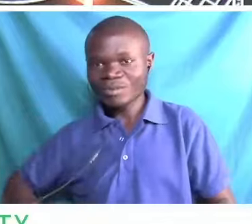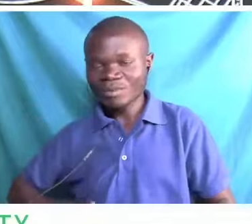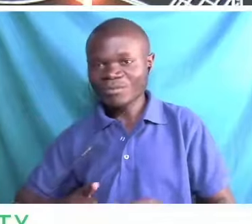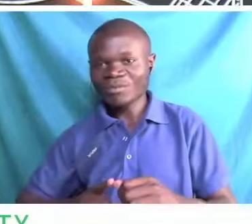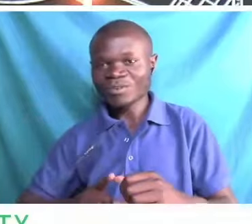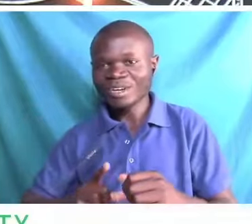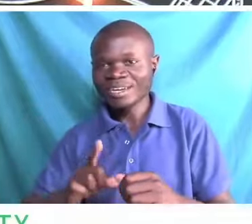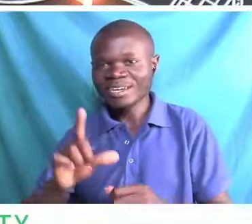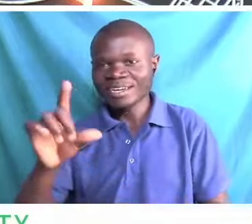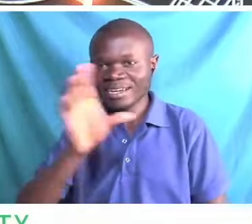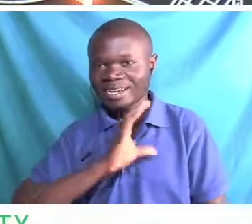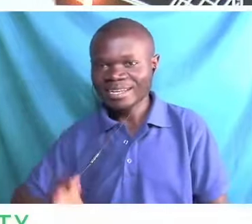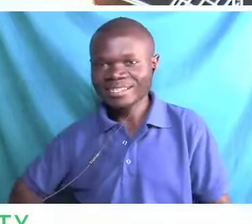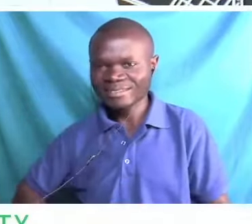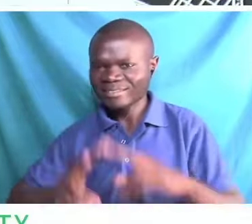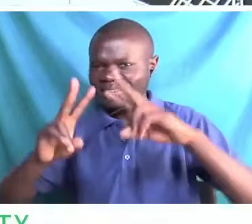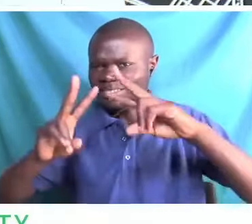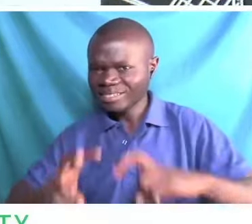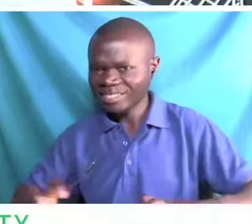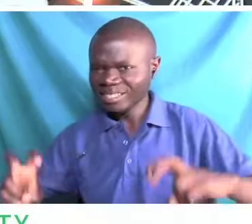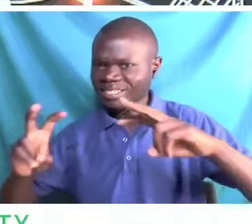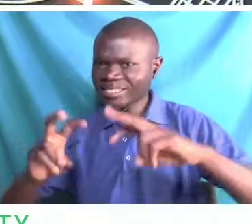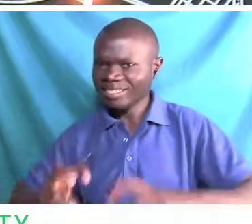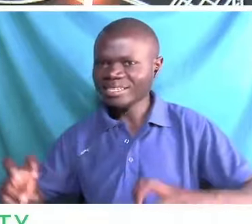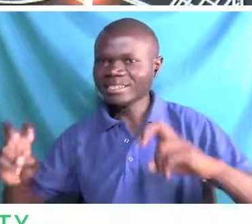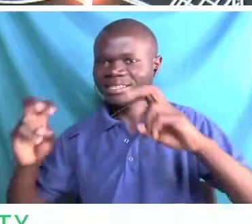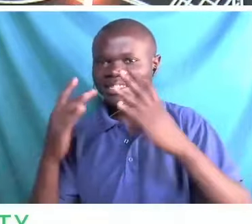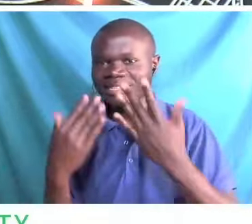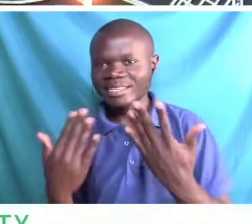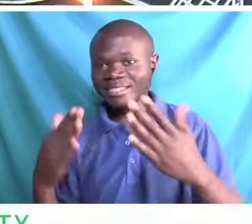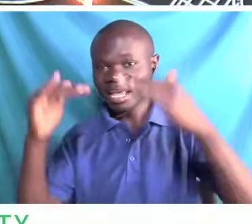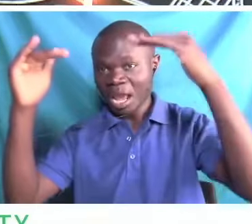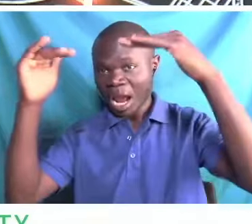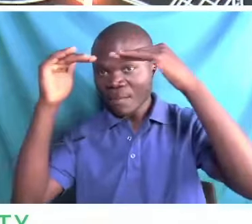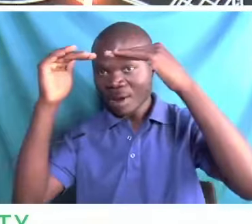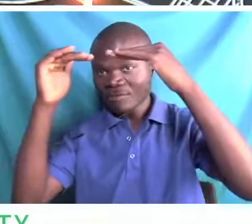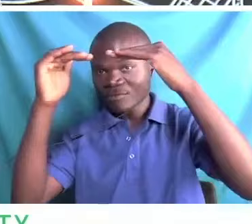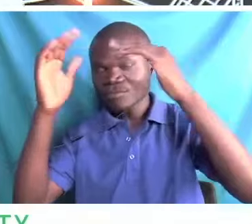as you seek the things that are above.